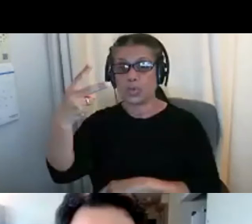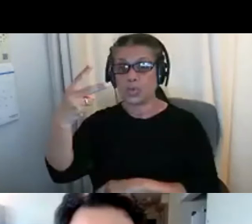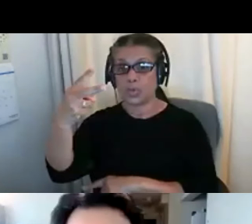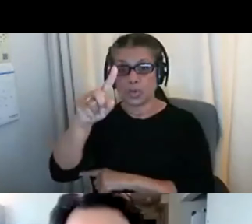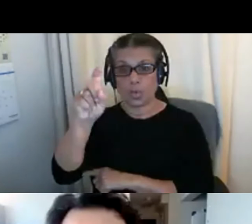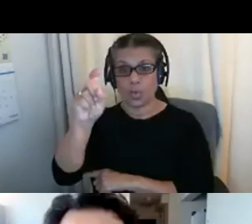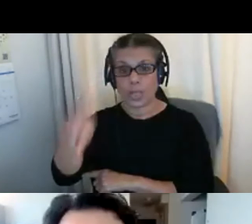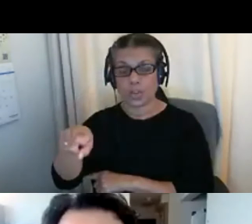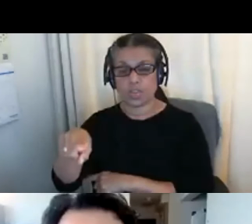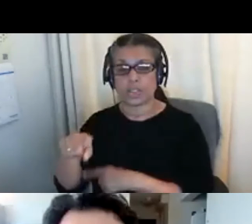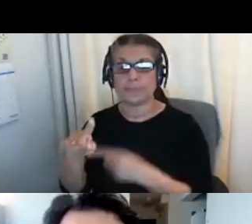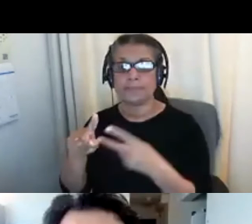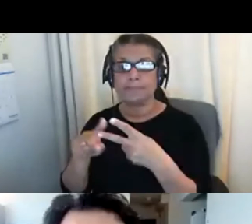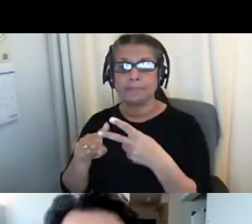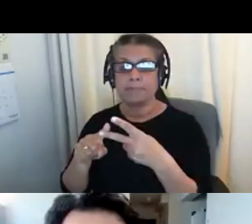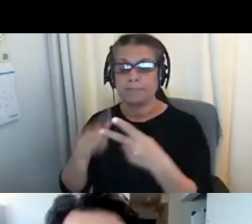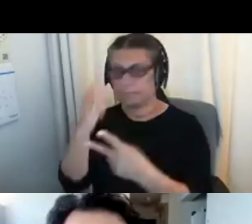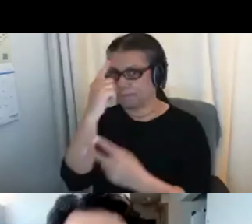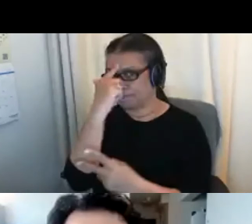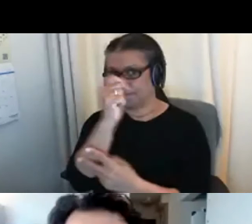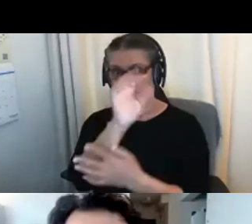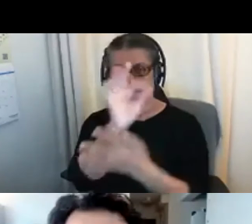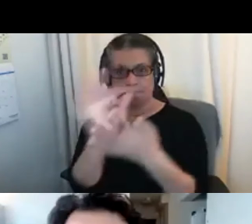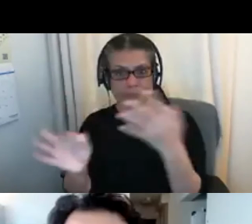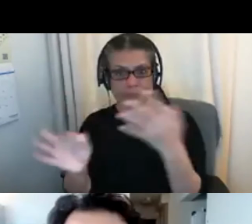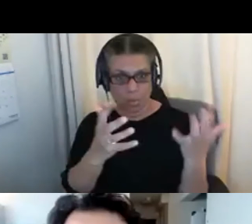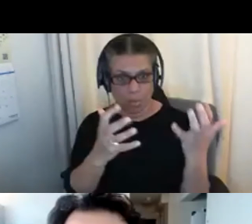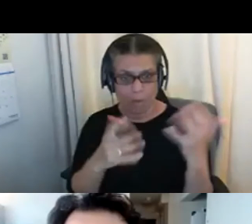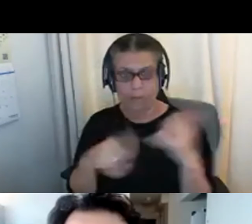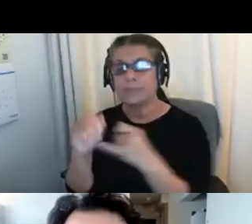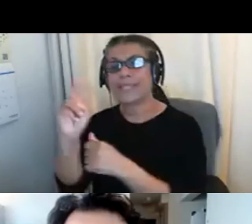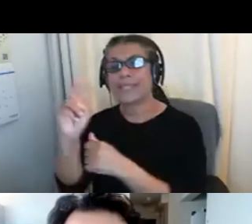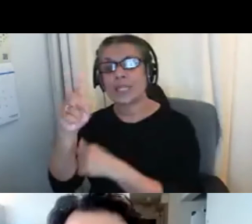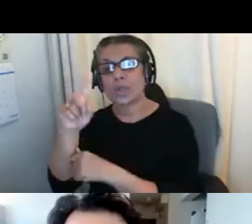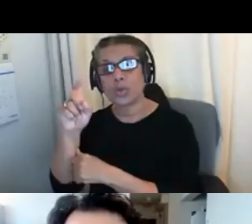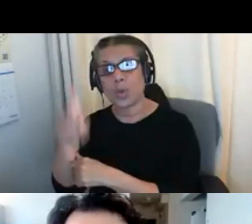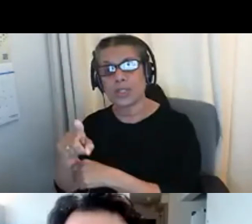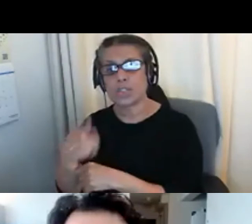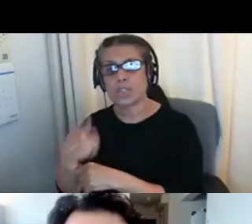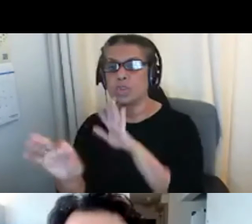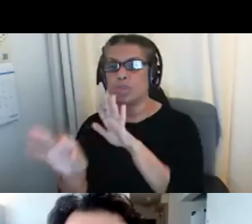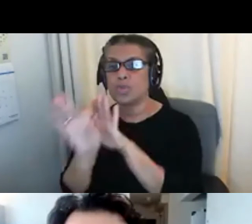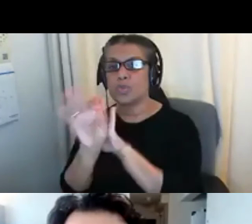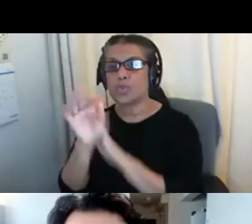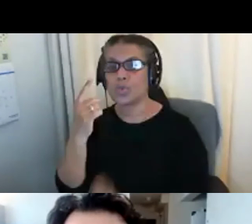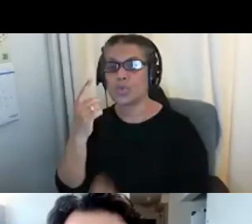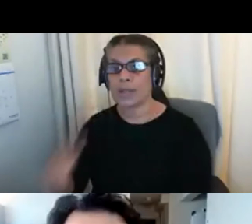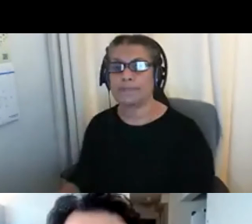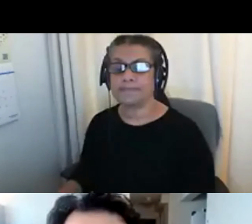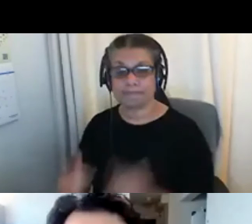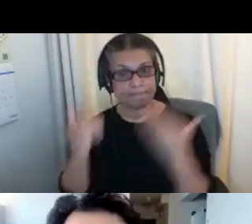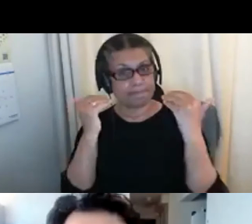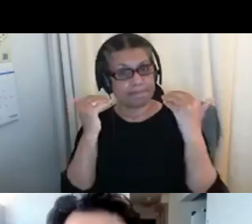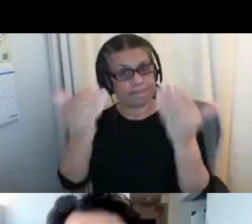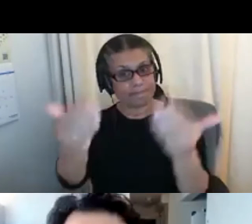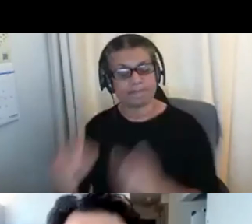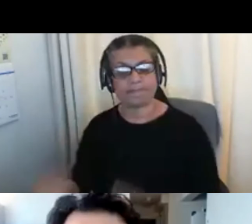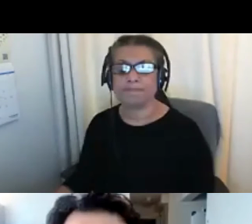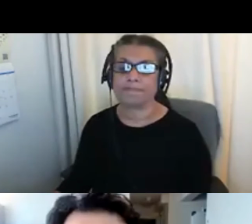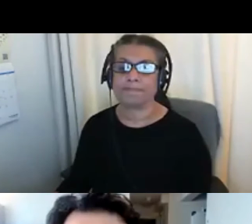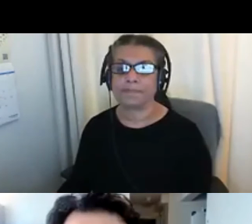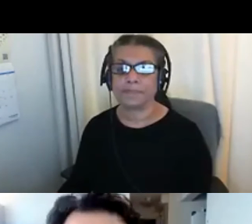The first, you can choose as many as you want, and the second, you just choose one. So you can just submit your results whenever you're ready. Obviously optional, of